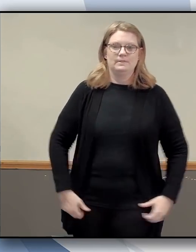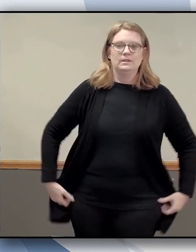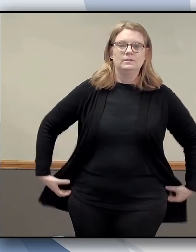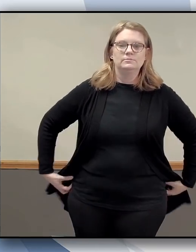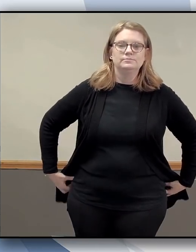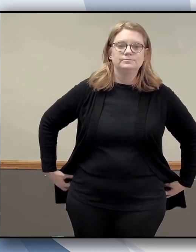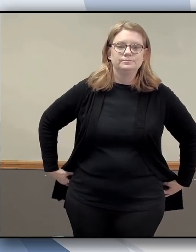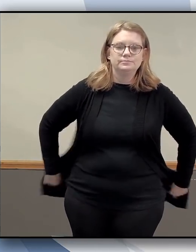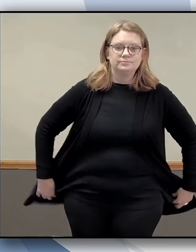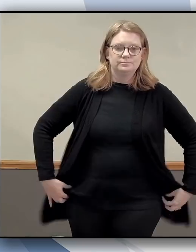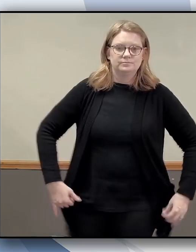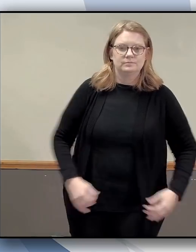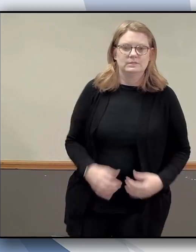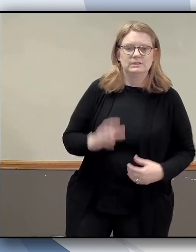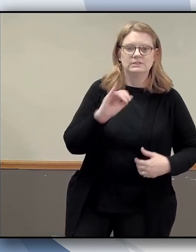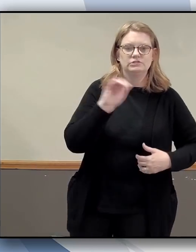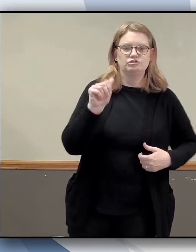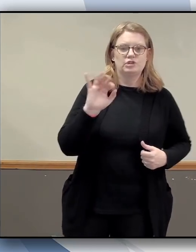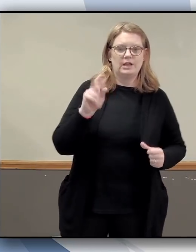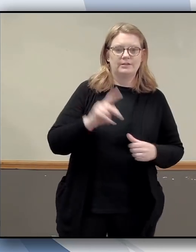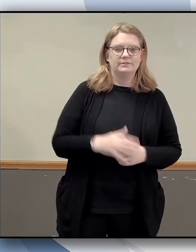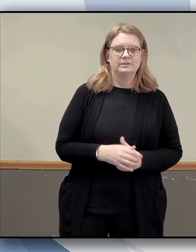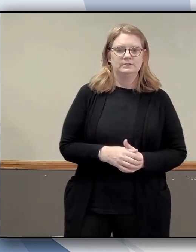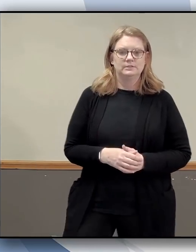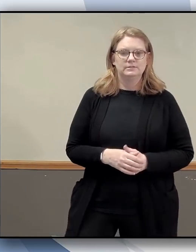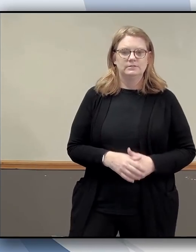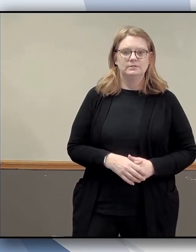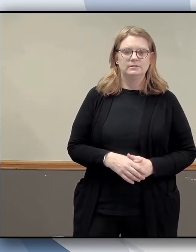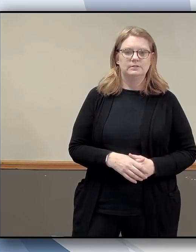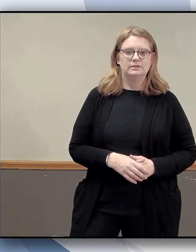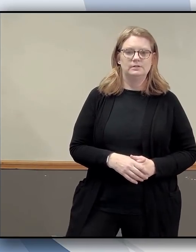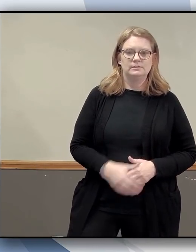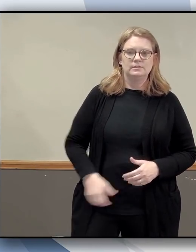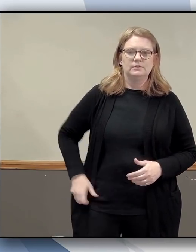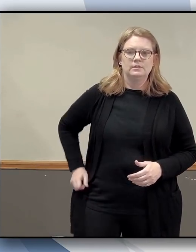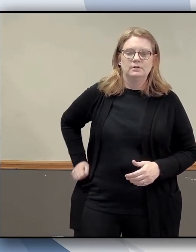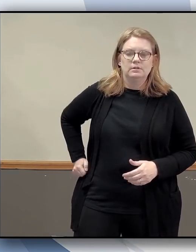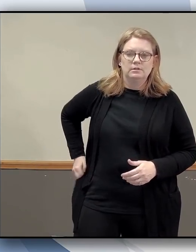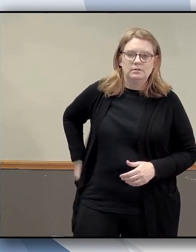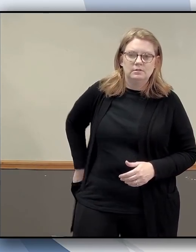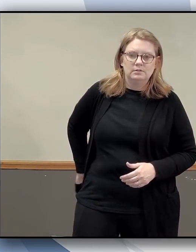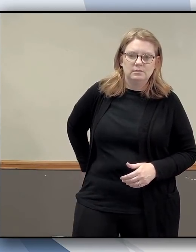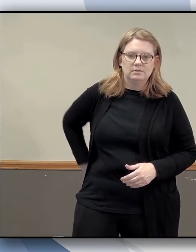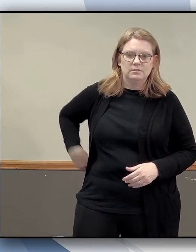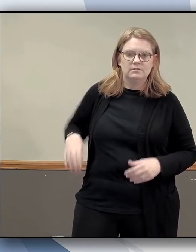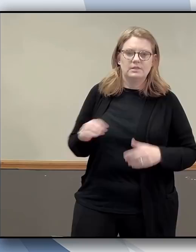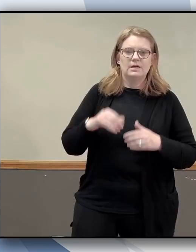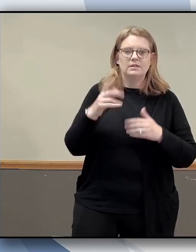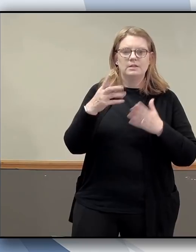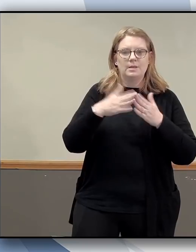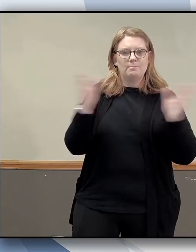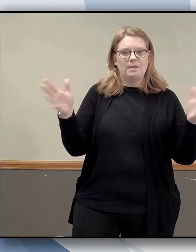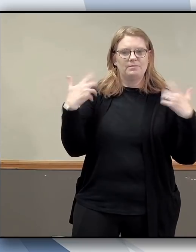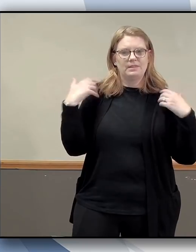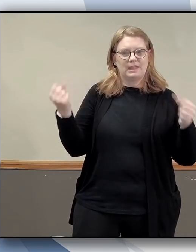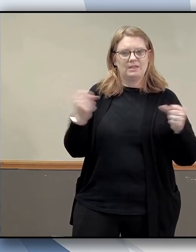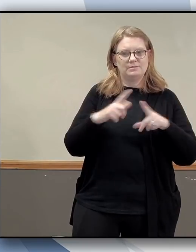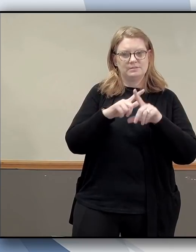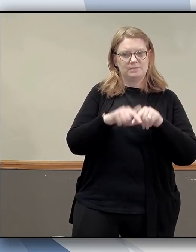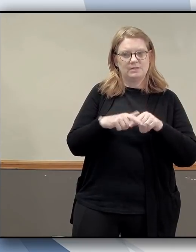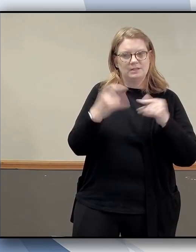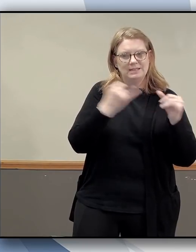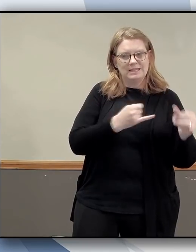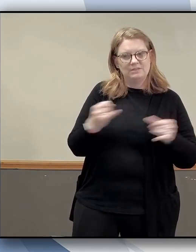We'll go over here. We'll go to Jack. I'd like to drill down on your statement that public health is based on individual choices and